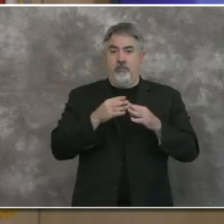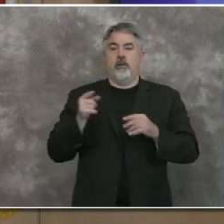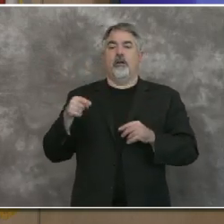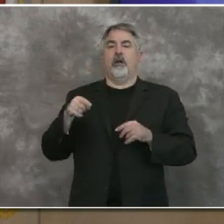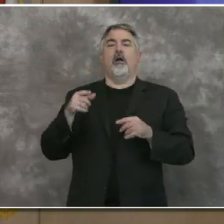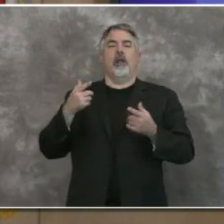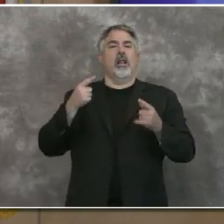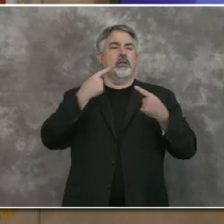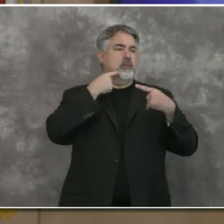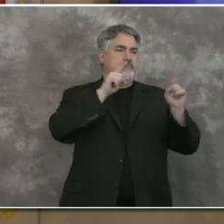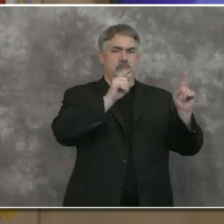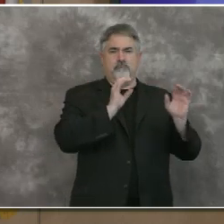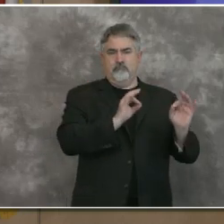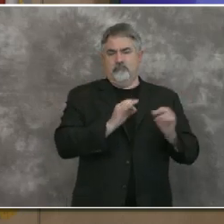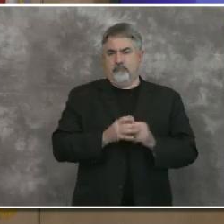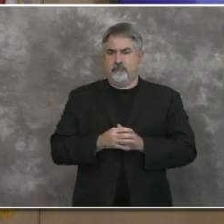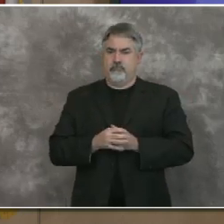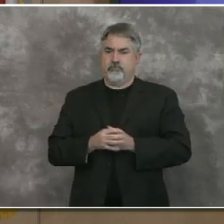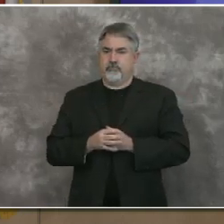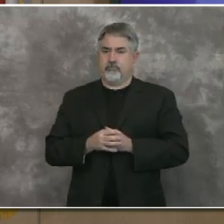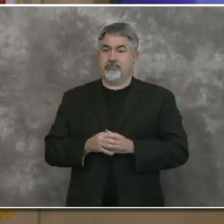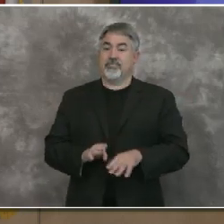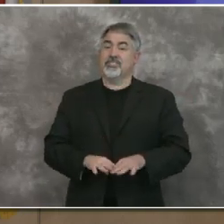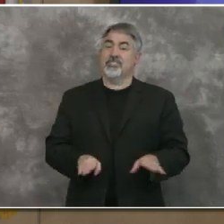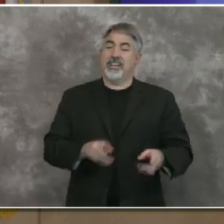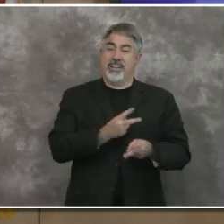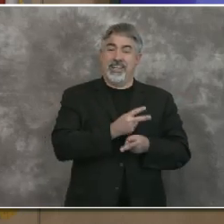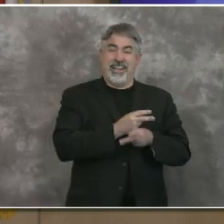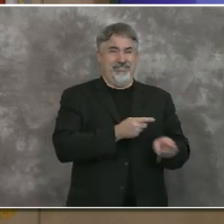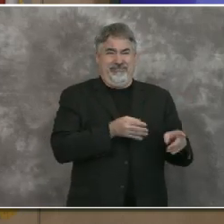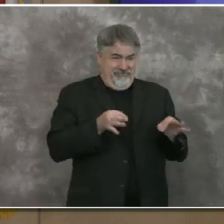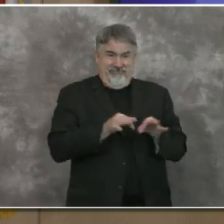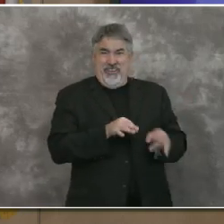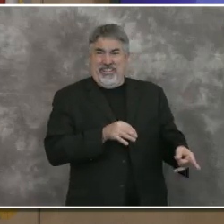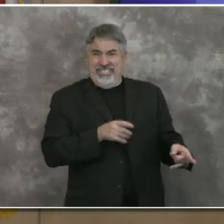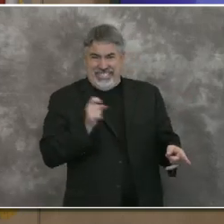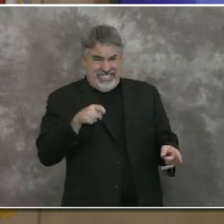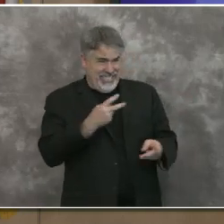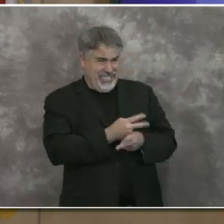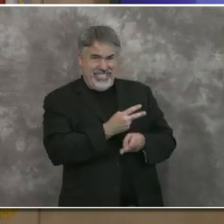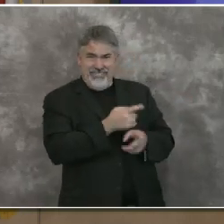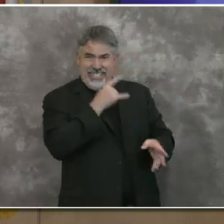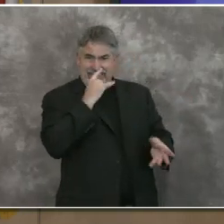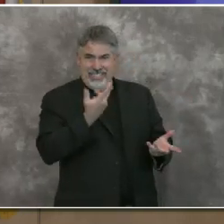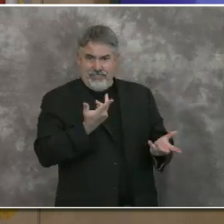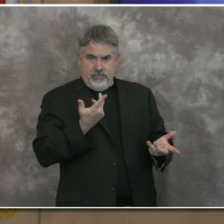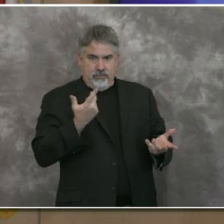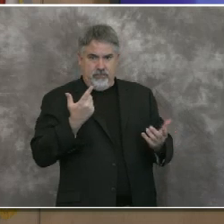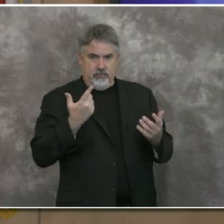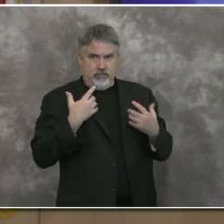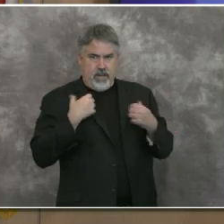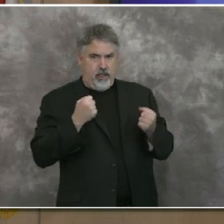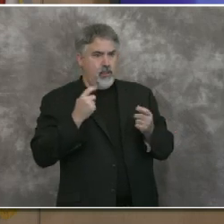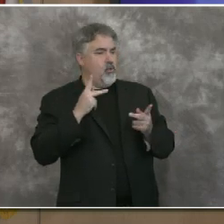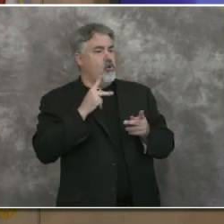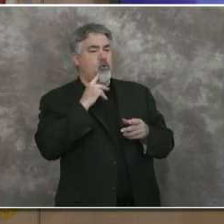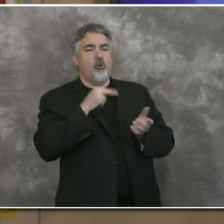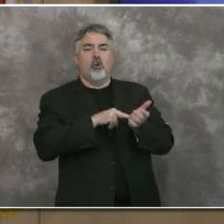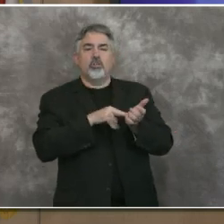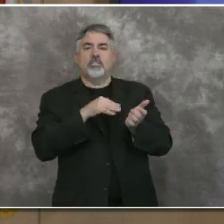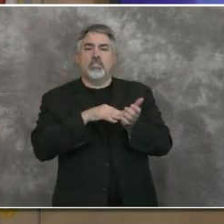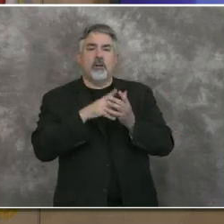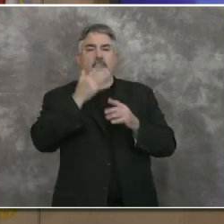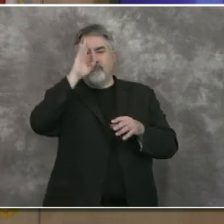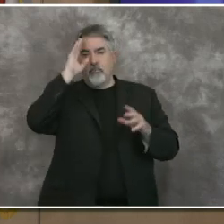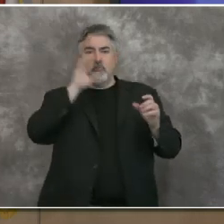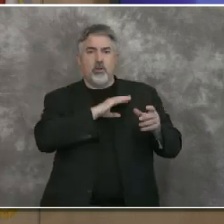so childcare is an essential service because you can't expect healthcare workers and first responders and other even reopened businesses